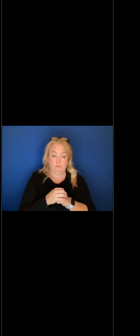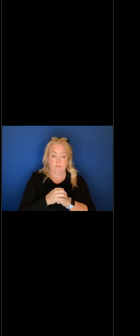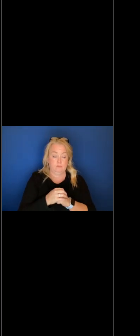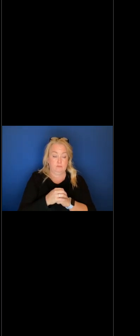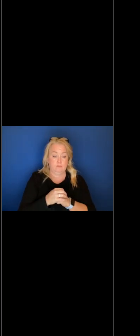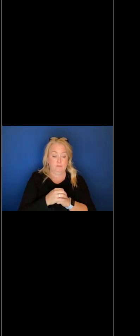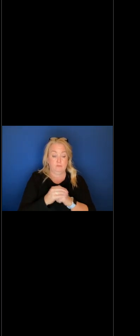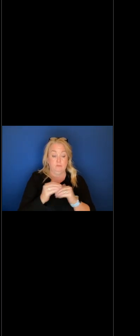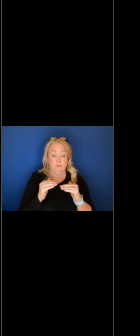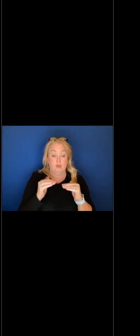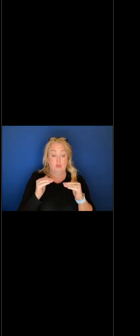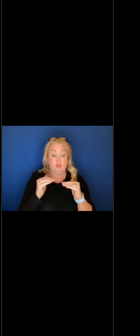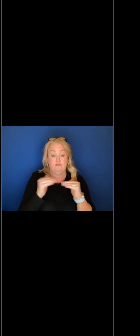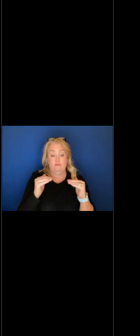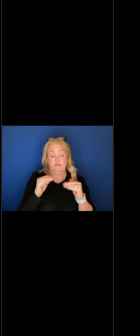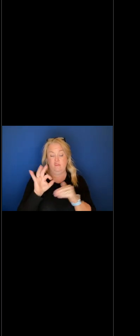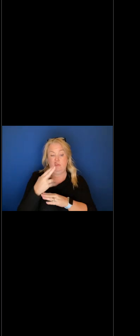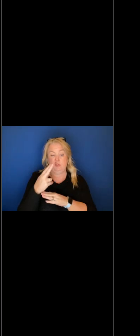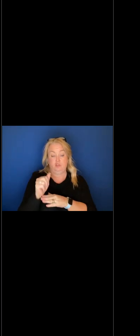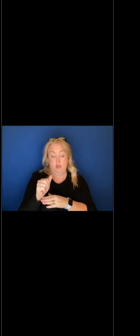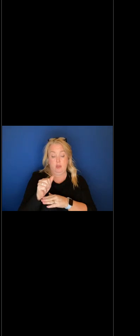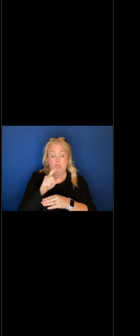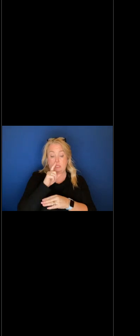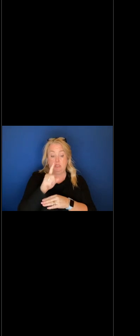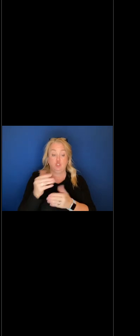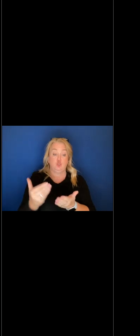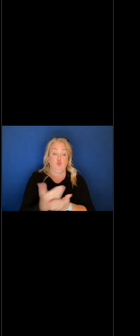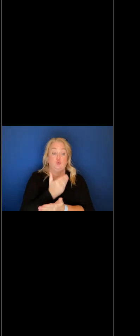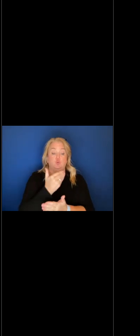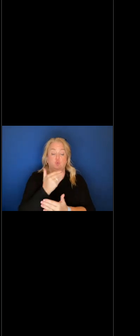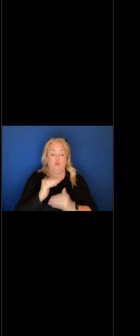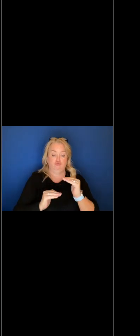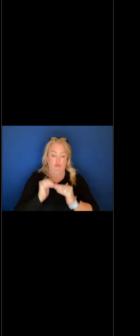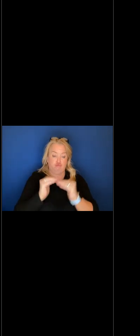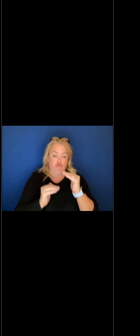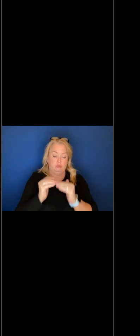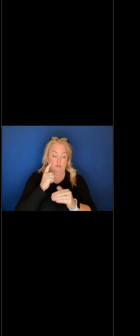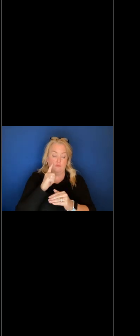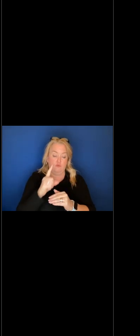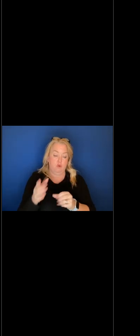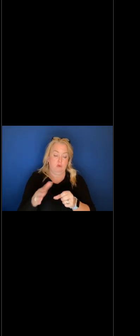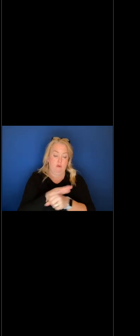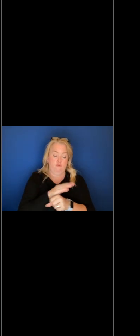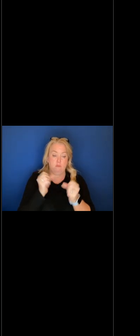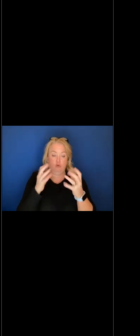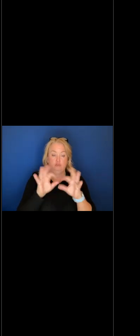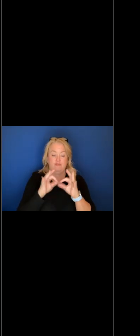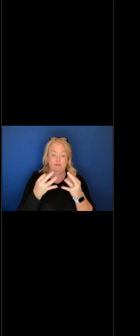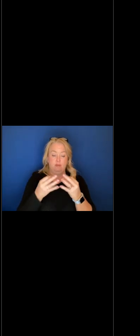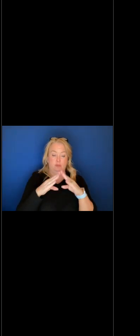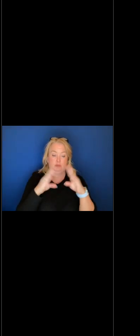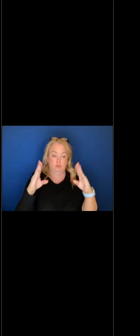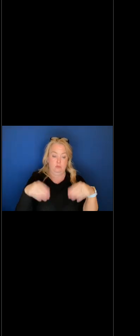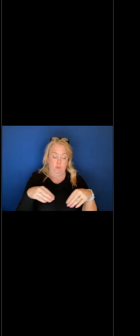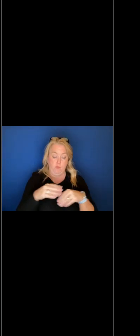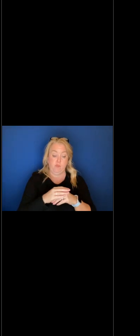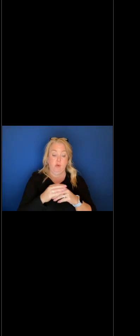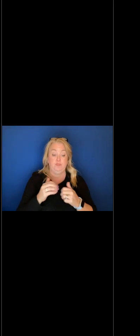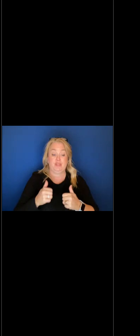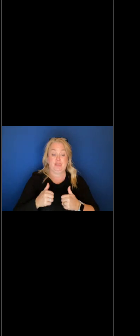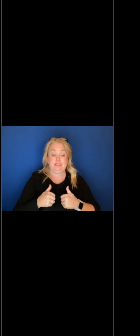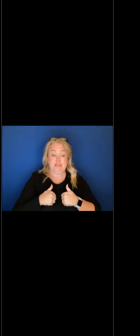The Fair Housing Act applies to new construction of covered multifamily dwellings.